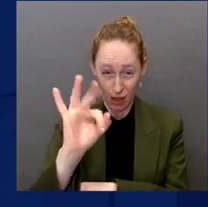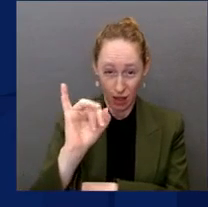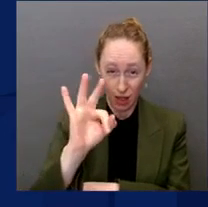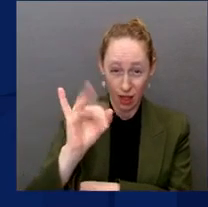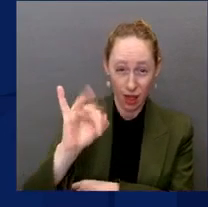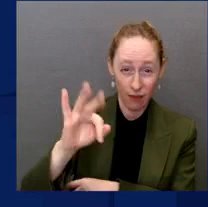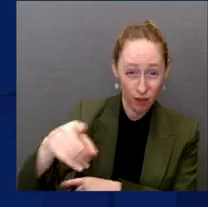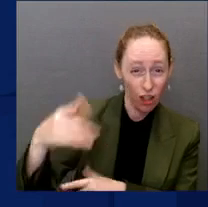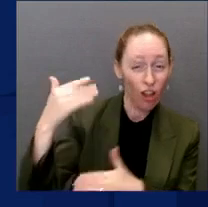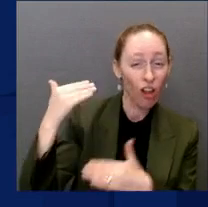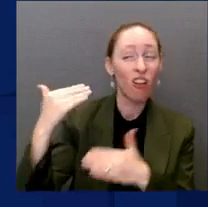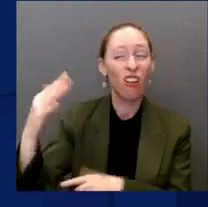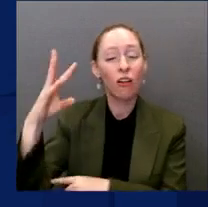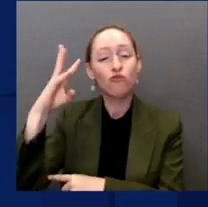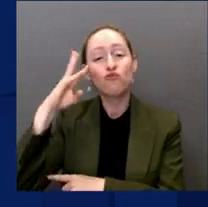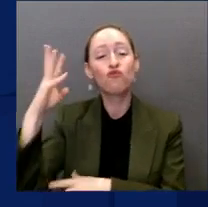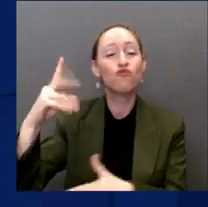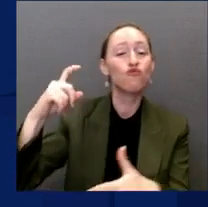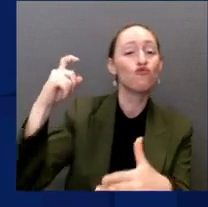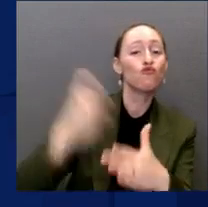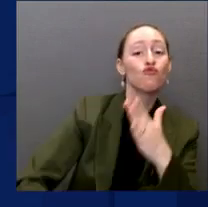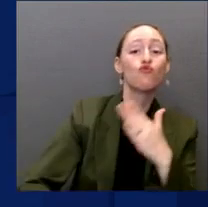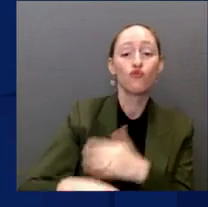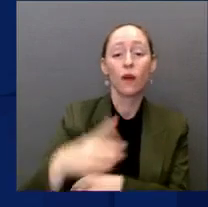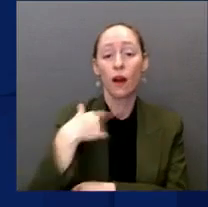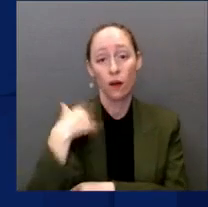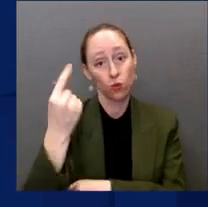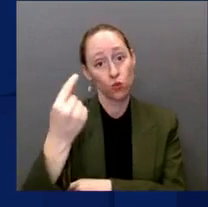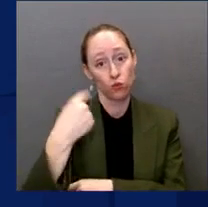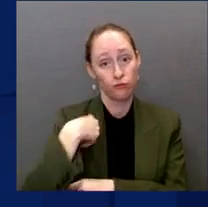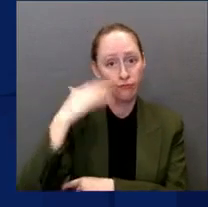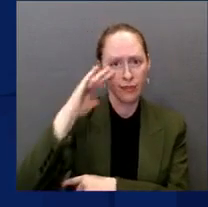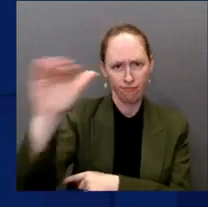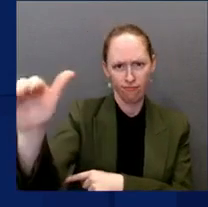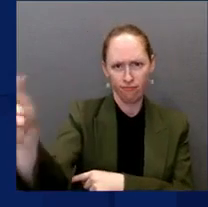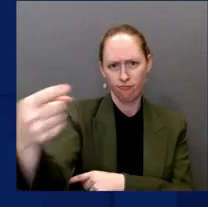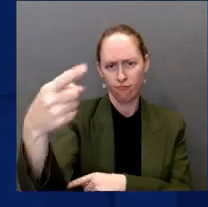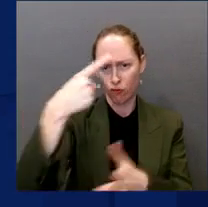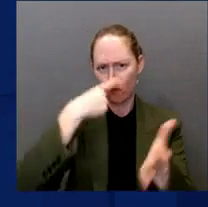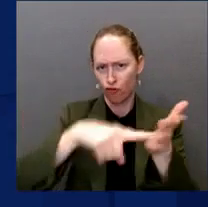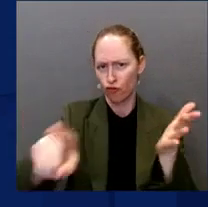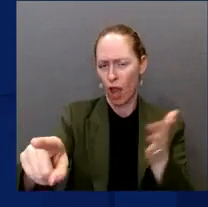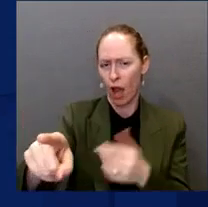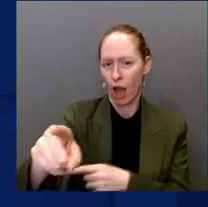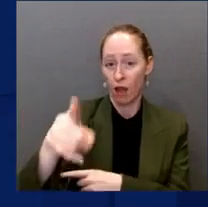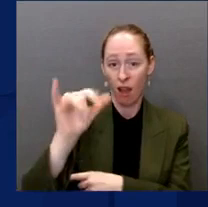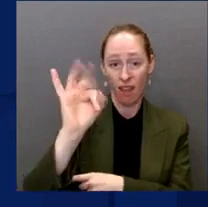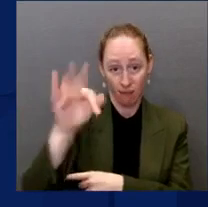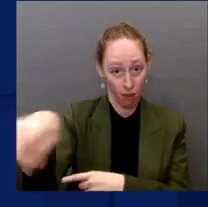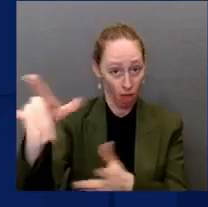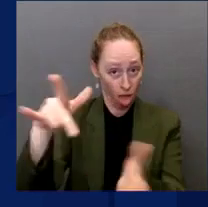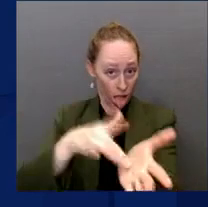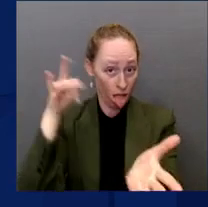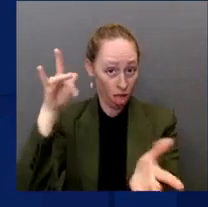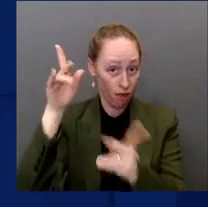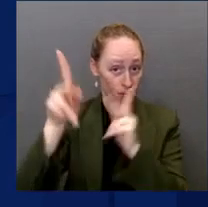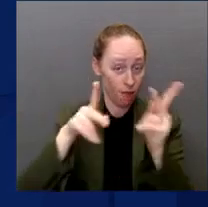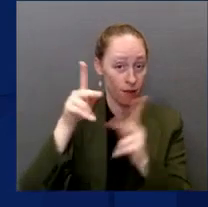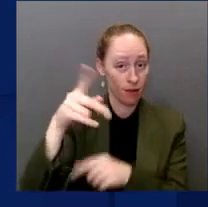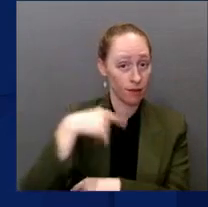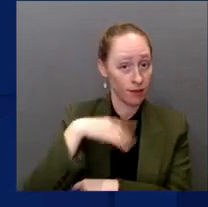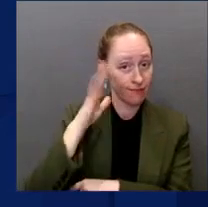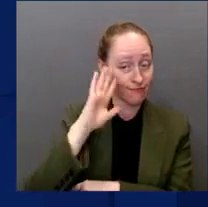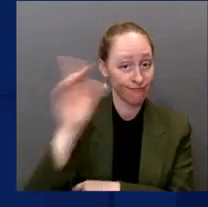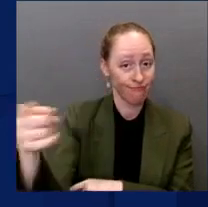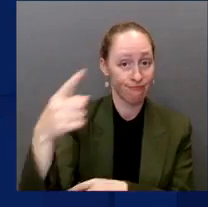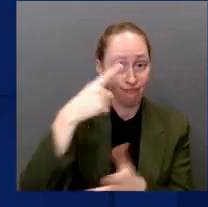ask officials to look into whether price gouging is going on. America is watching. The industry should do the right thing. As a matter of fact, they should move